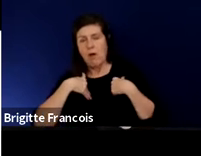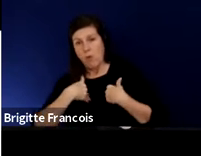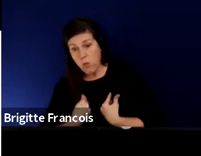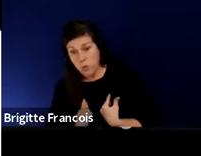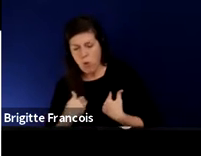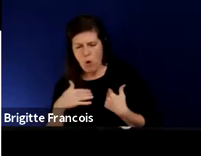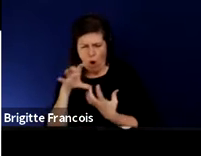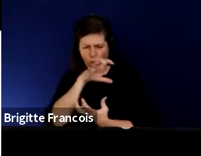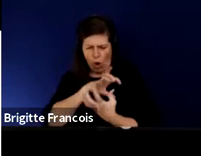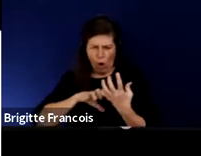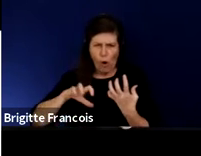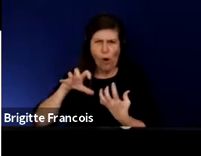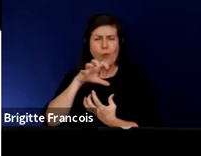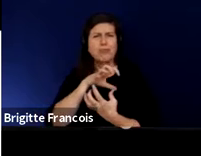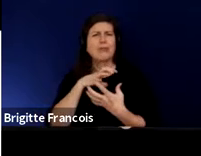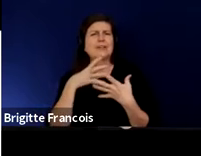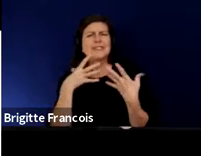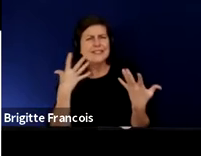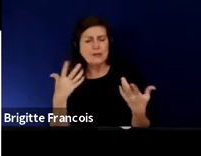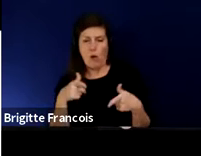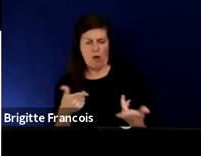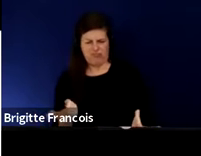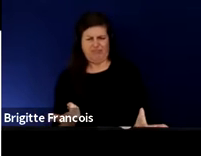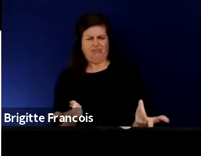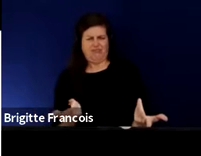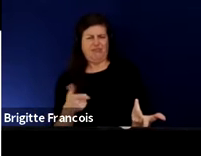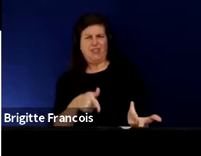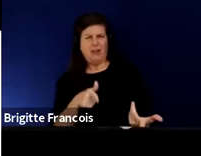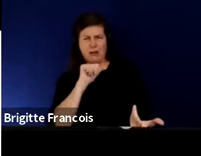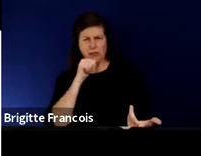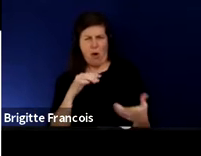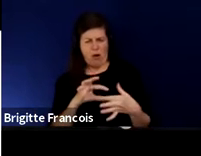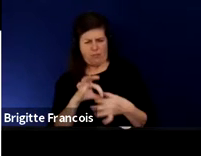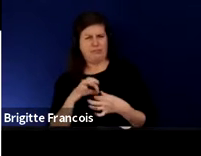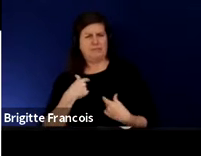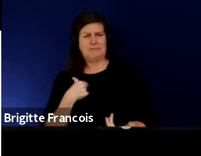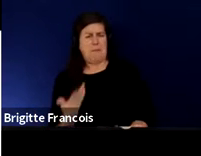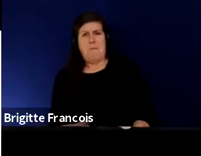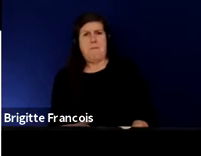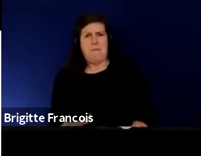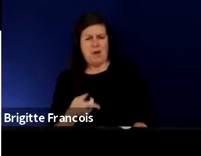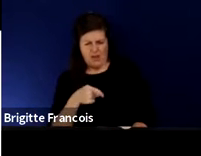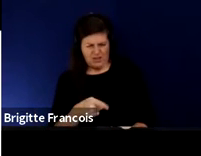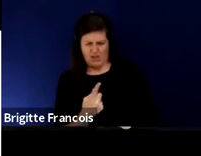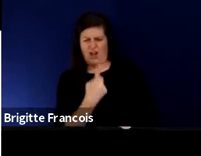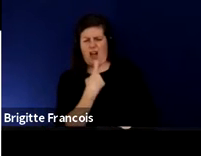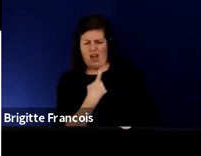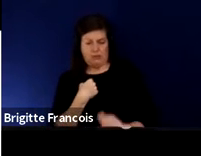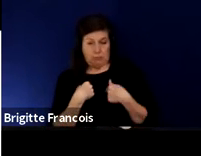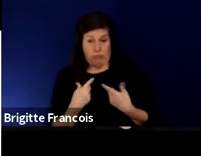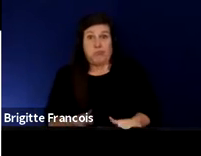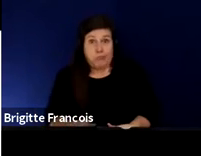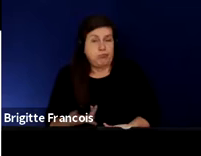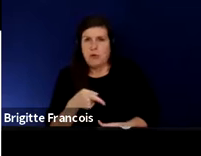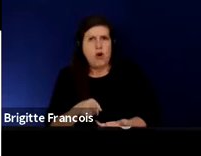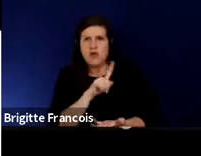complex, the questions are too complicated, or it's completely irrelevant. It's not sort of suited to me. It doesn't fit my